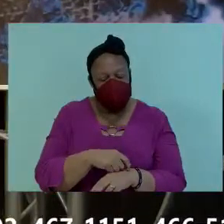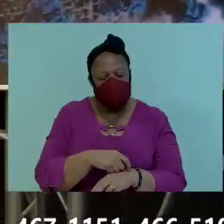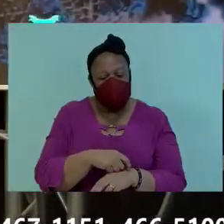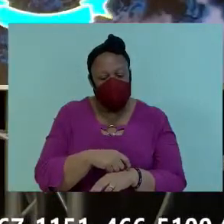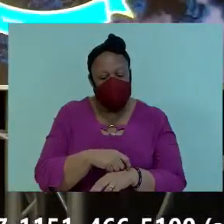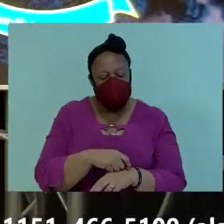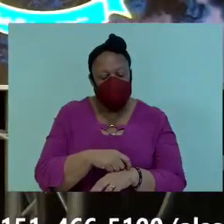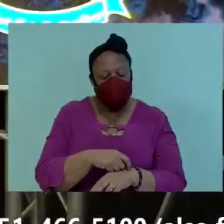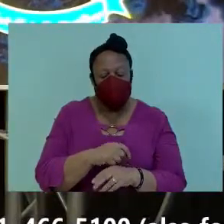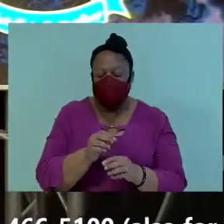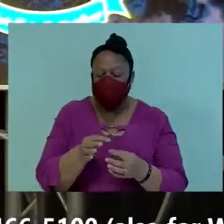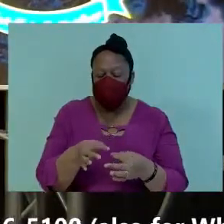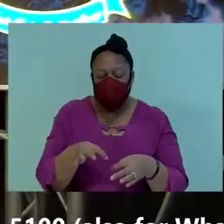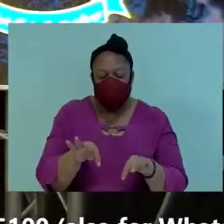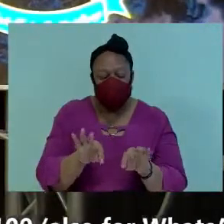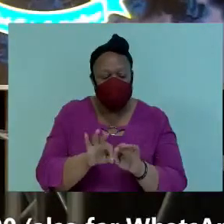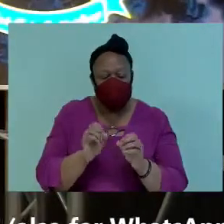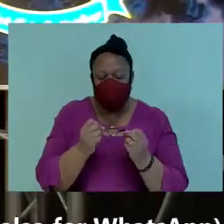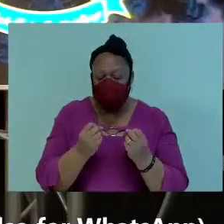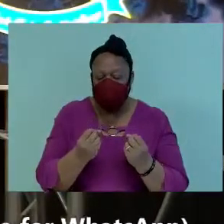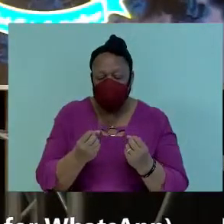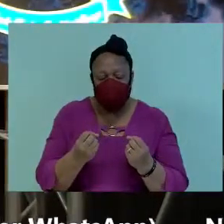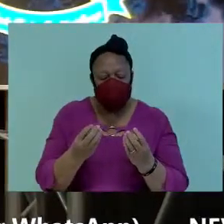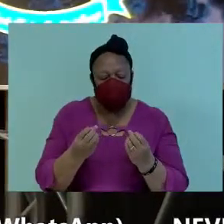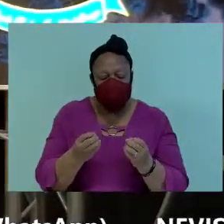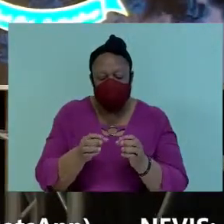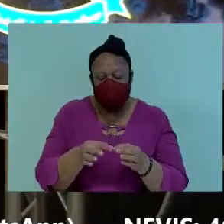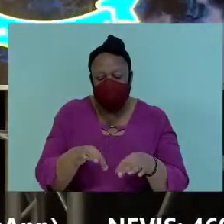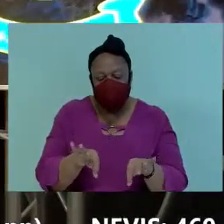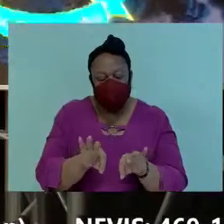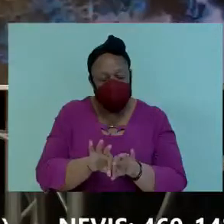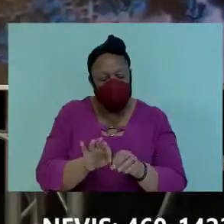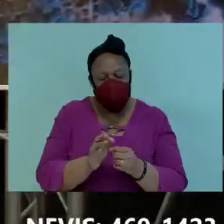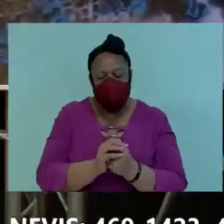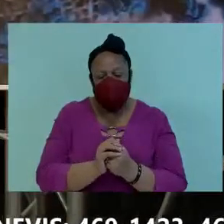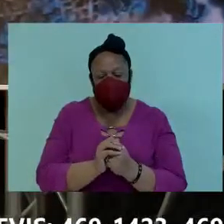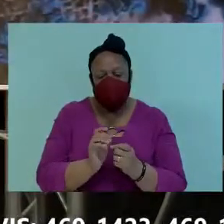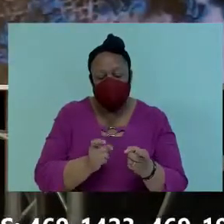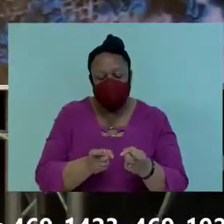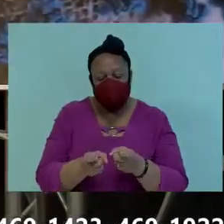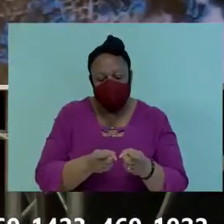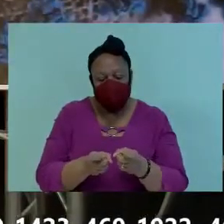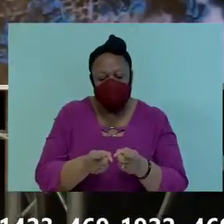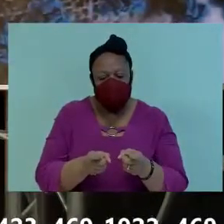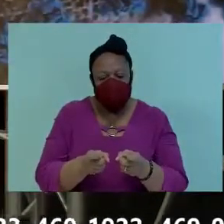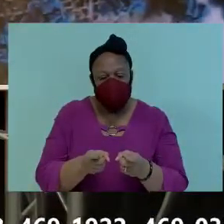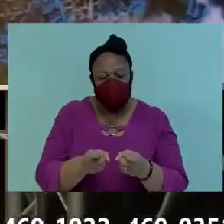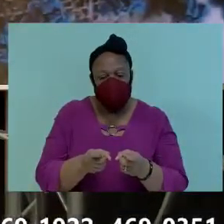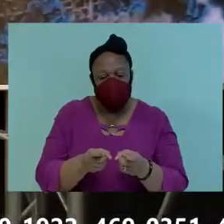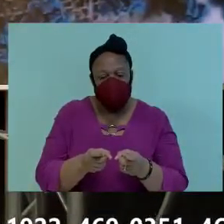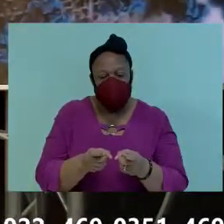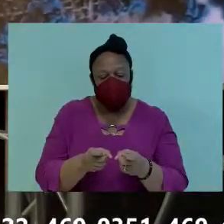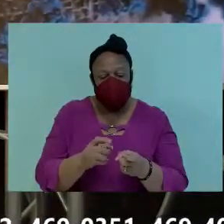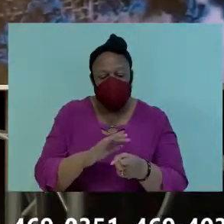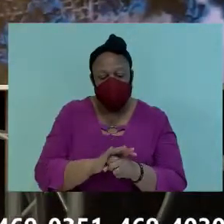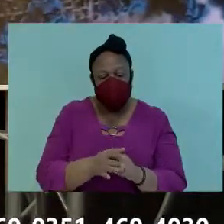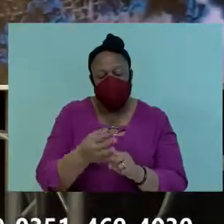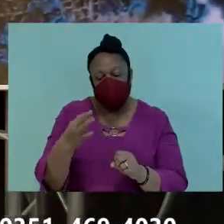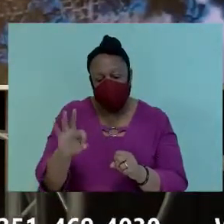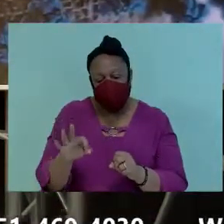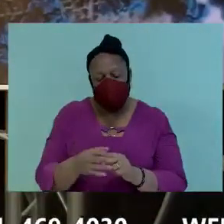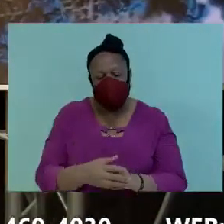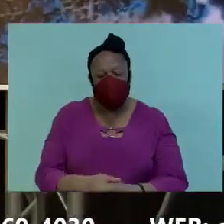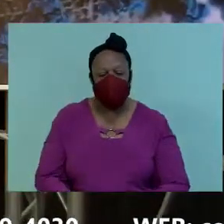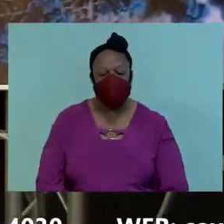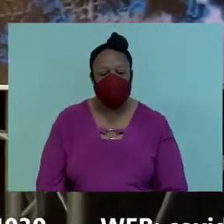is extremely important to the management of the COVID-19 pandemic. We thank